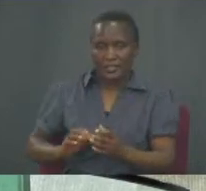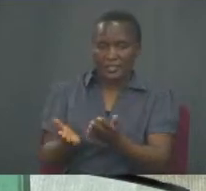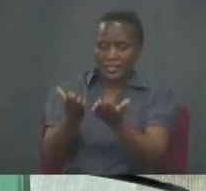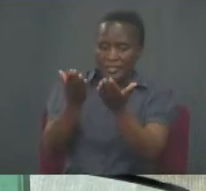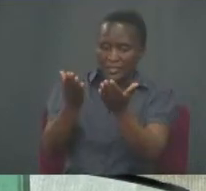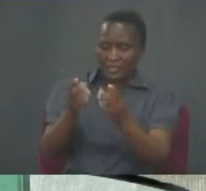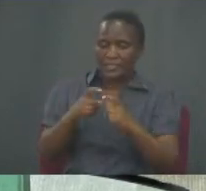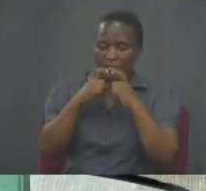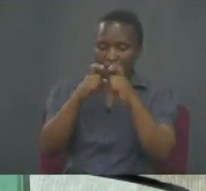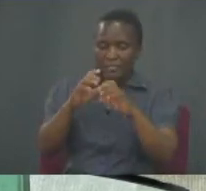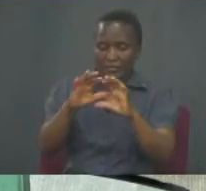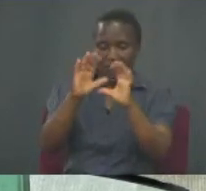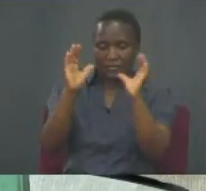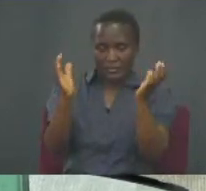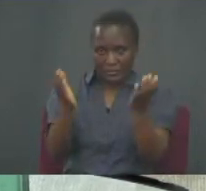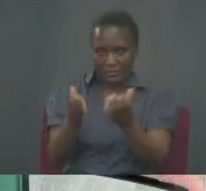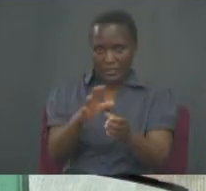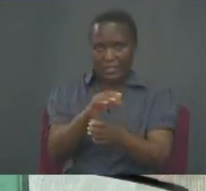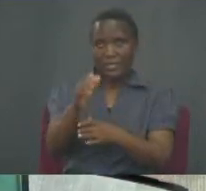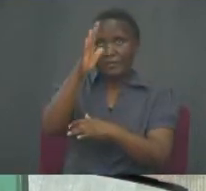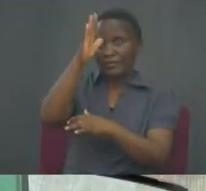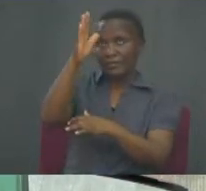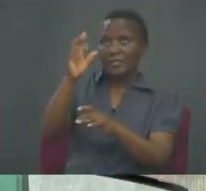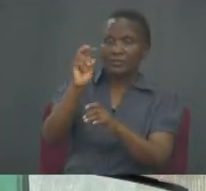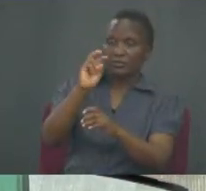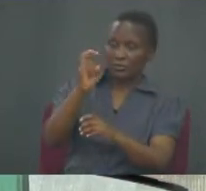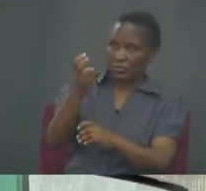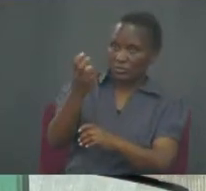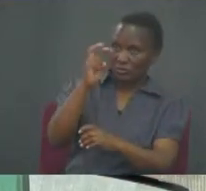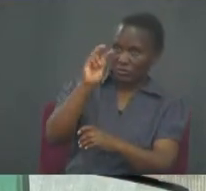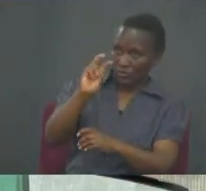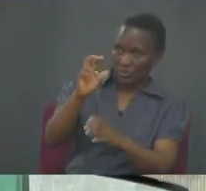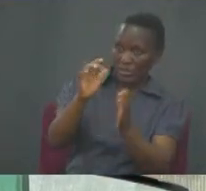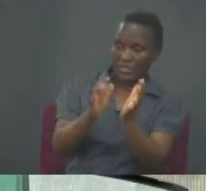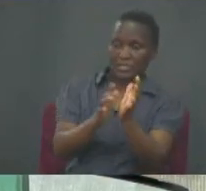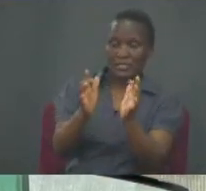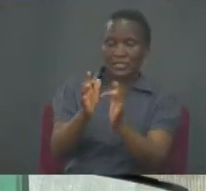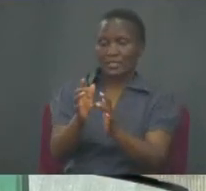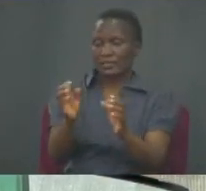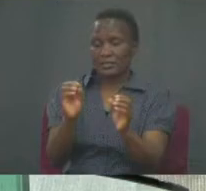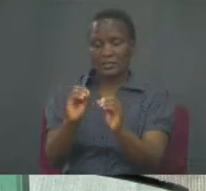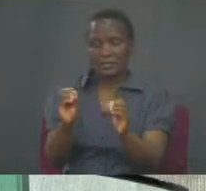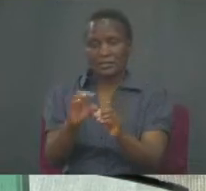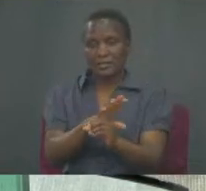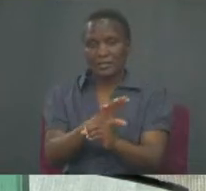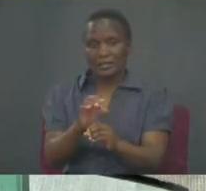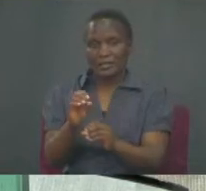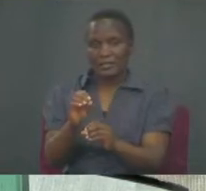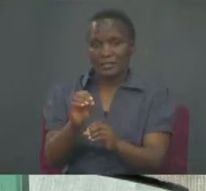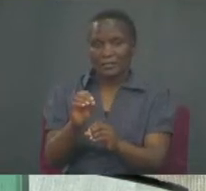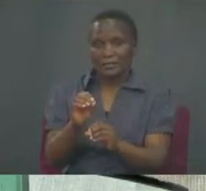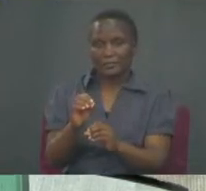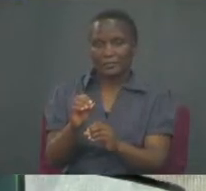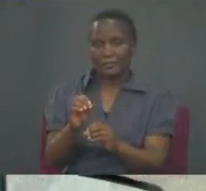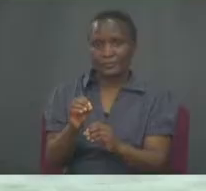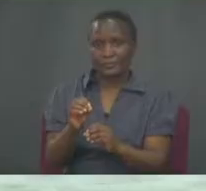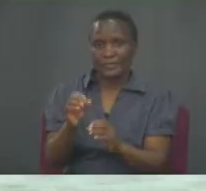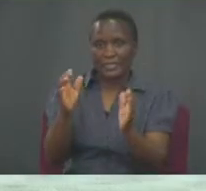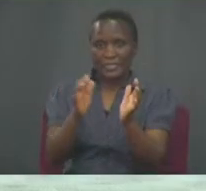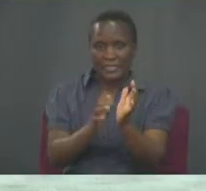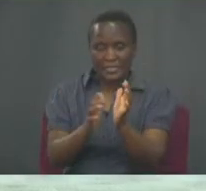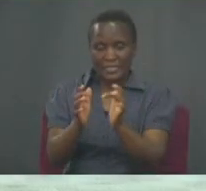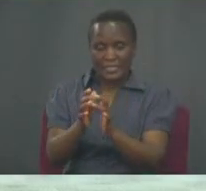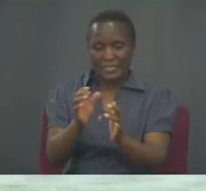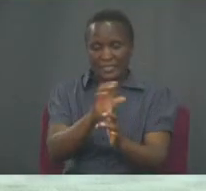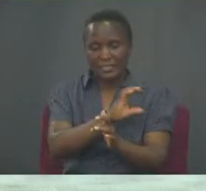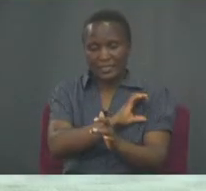his father cannot look at him. He envelops him in darkness, turns his back on his son and Jesus Christ. That is